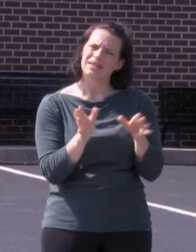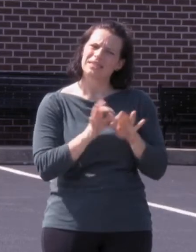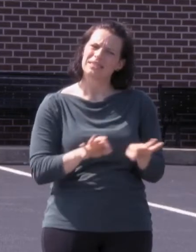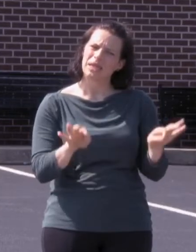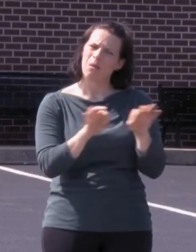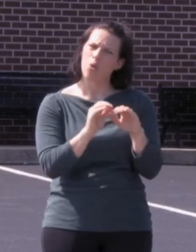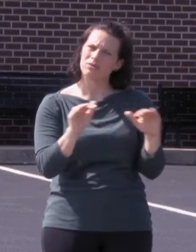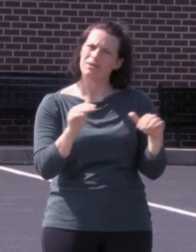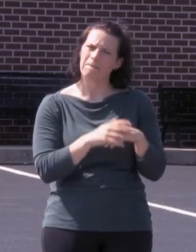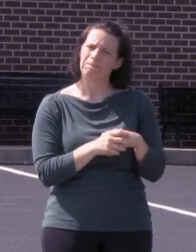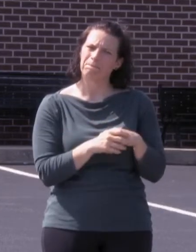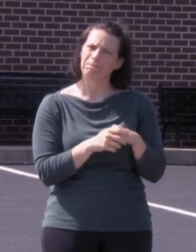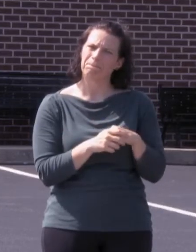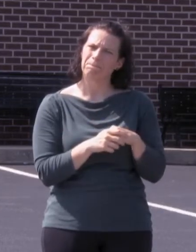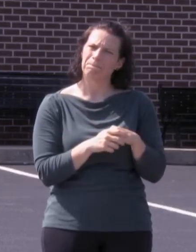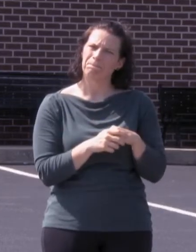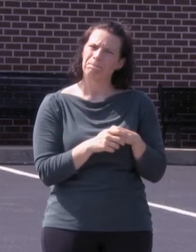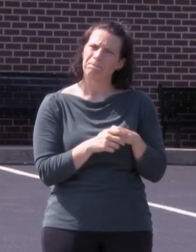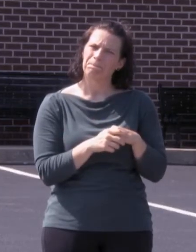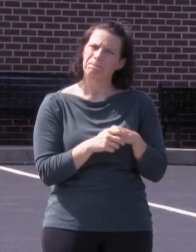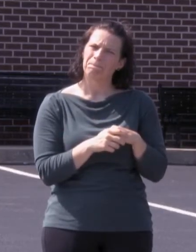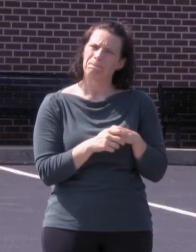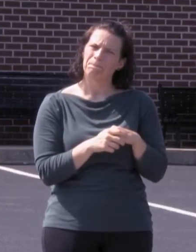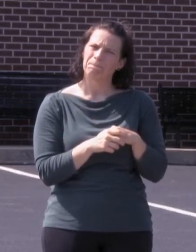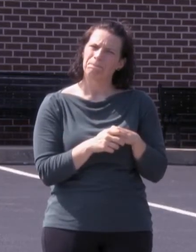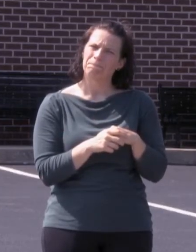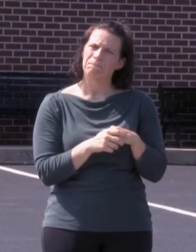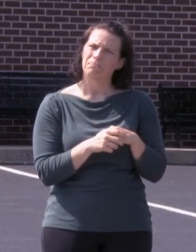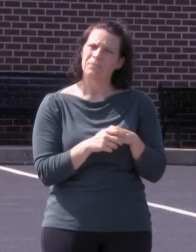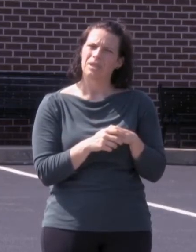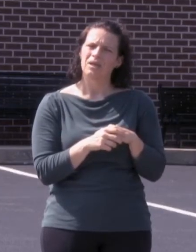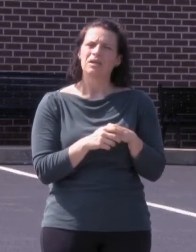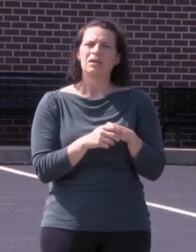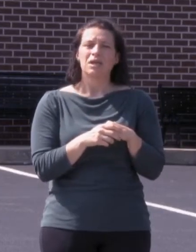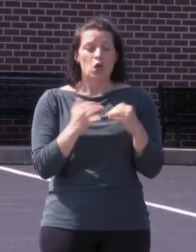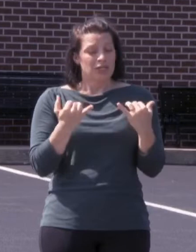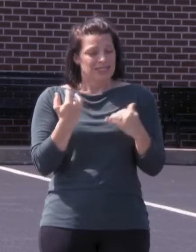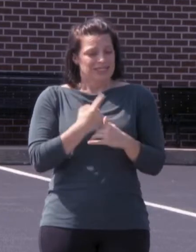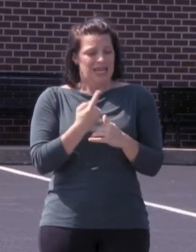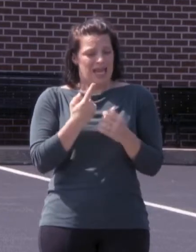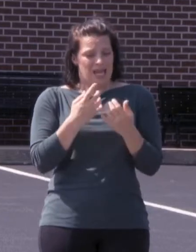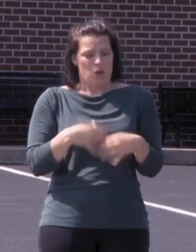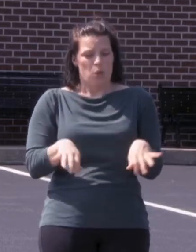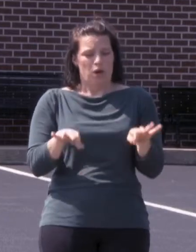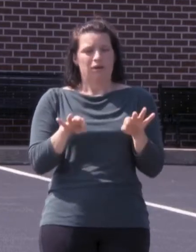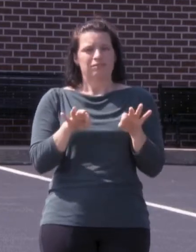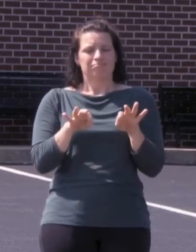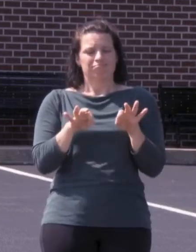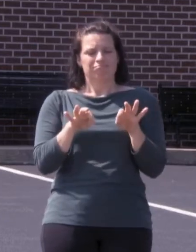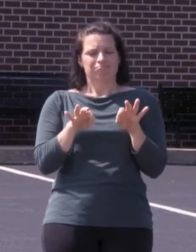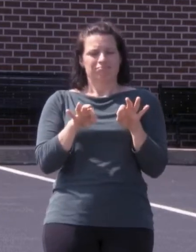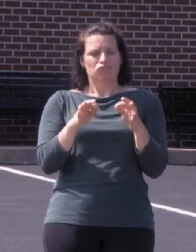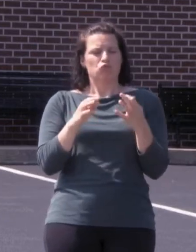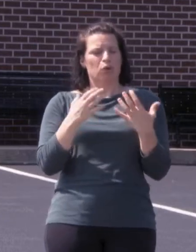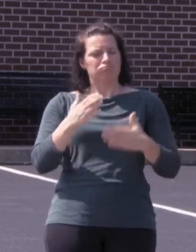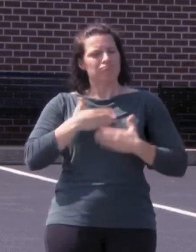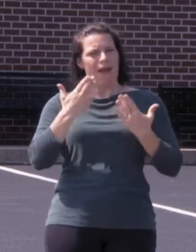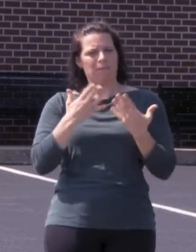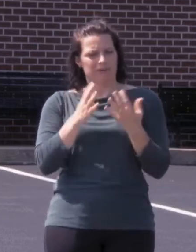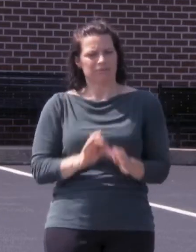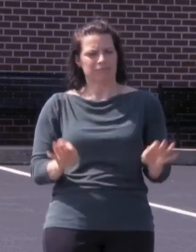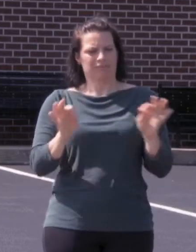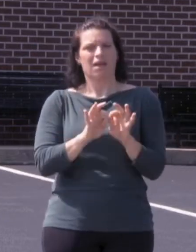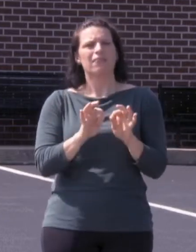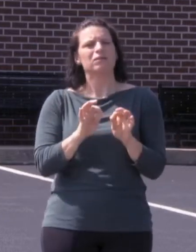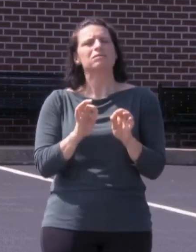step. But the Native American proverb that a journey of 1,000 miles begins with a single step. We've taken a step. There are other things we